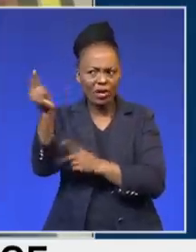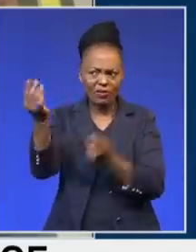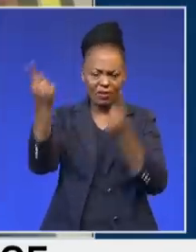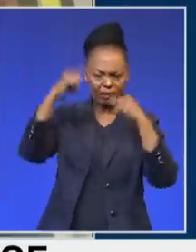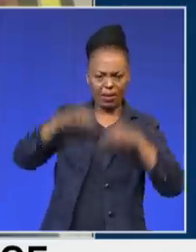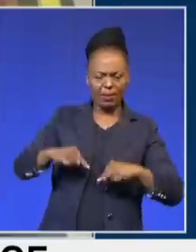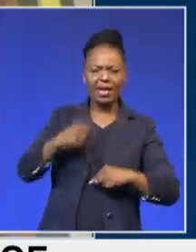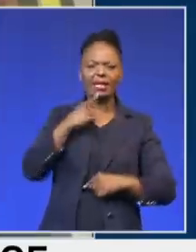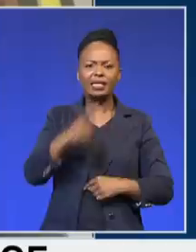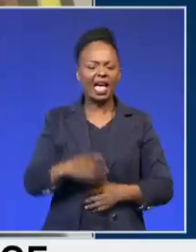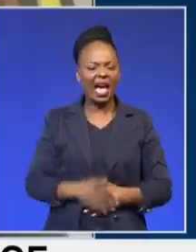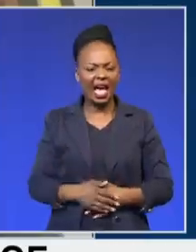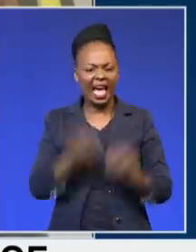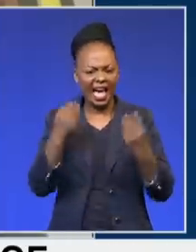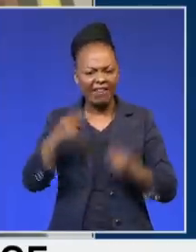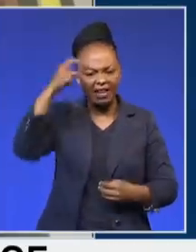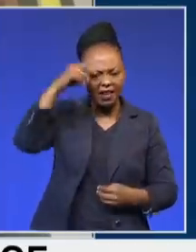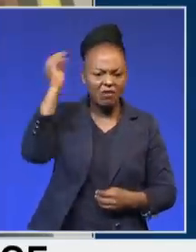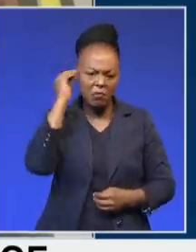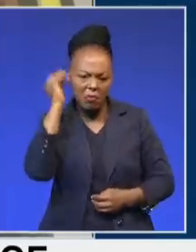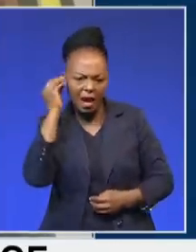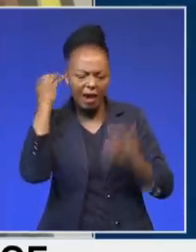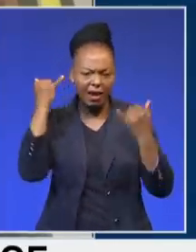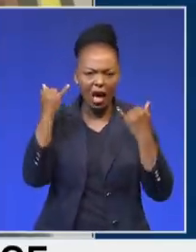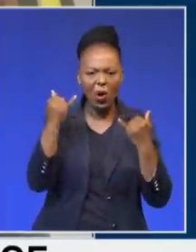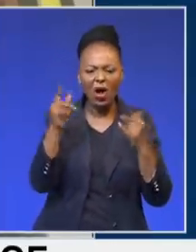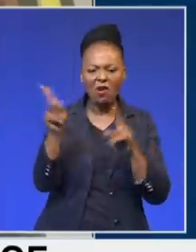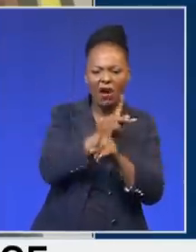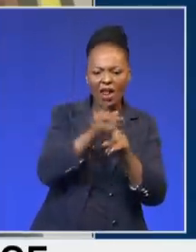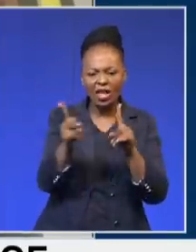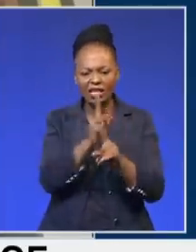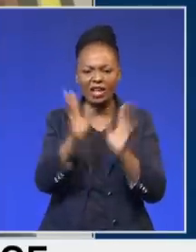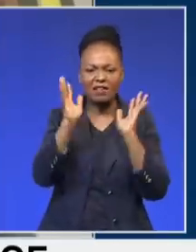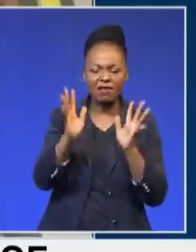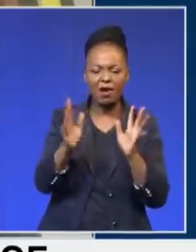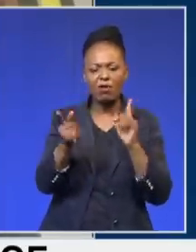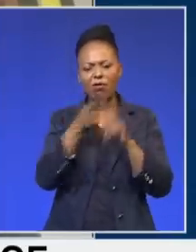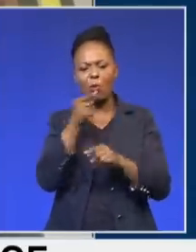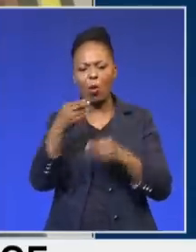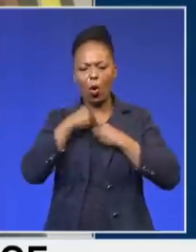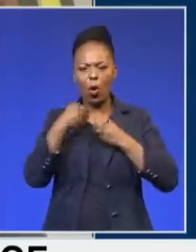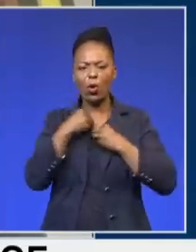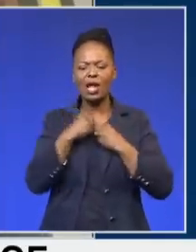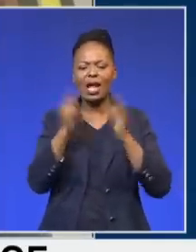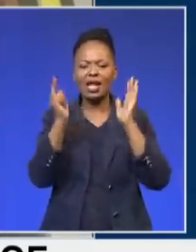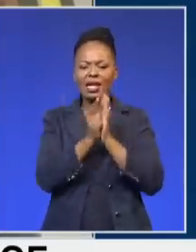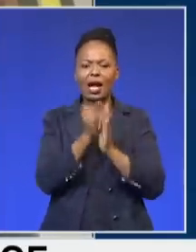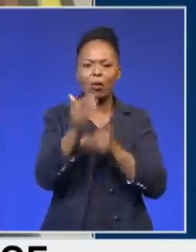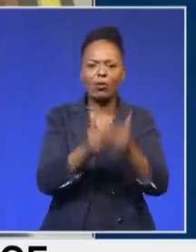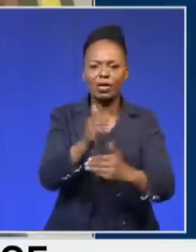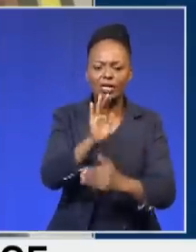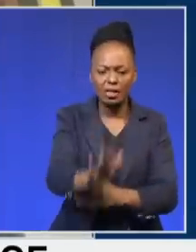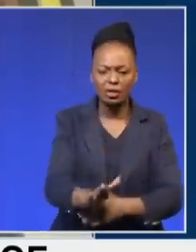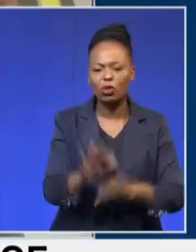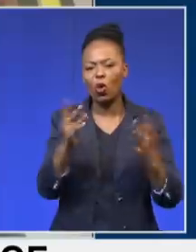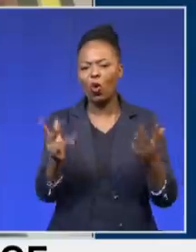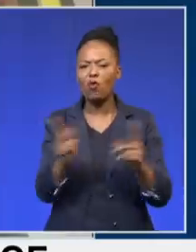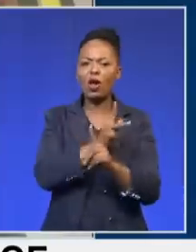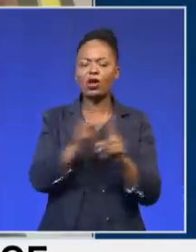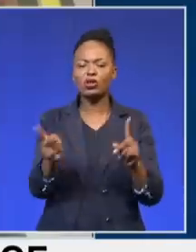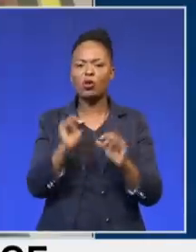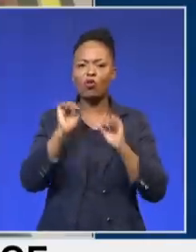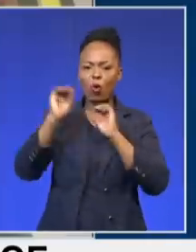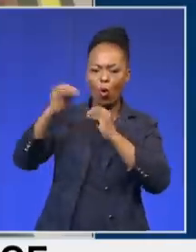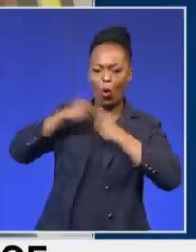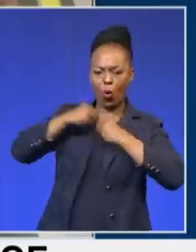we've got intelligence that there was a violation of your own legal processes, there was a violation of your approval, give us the time and